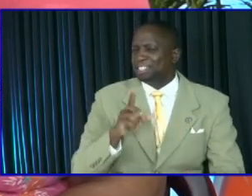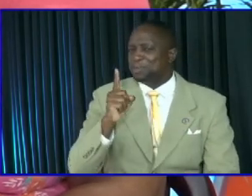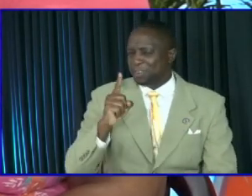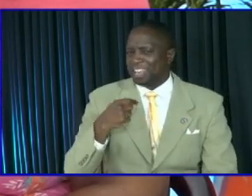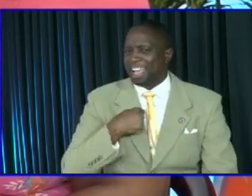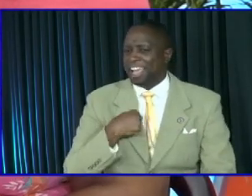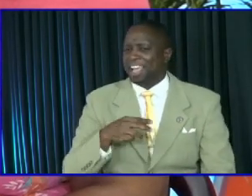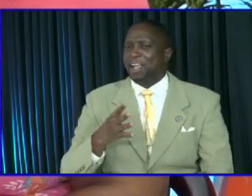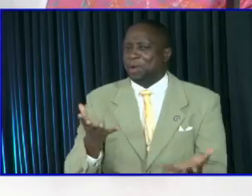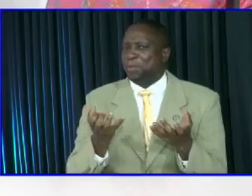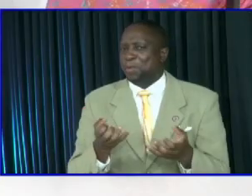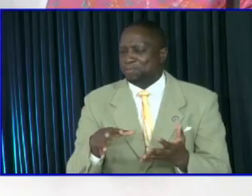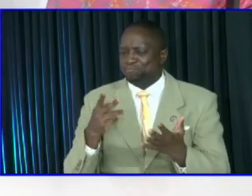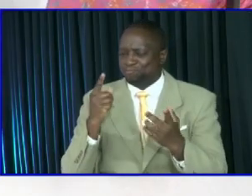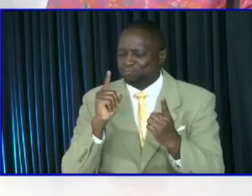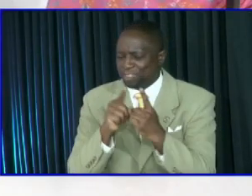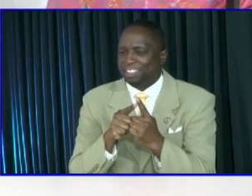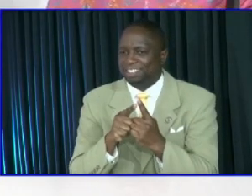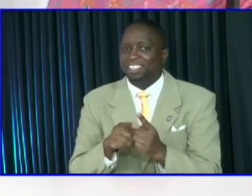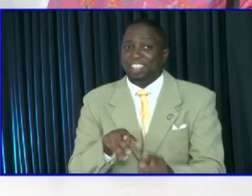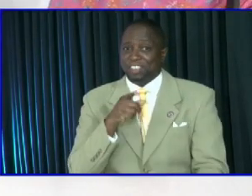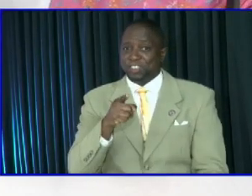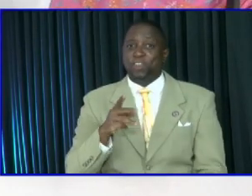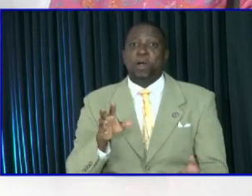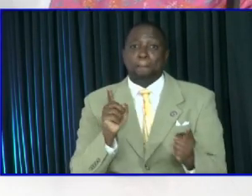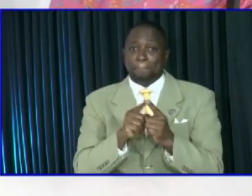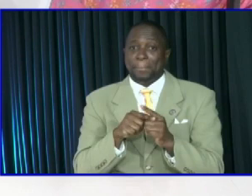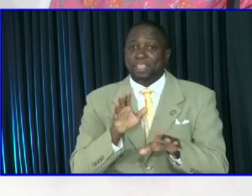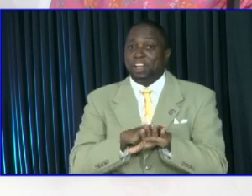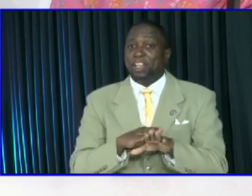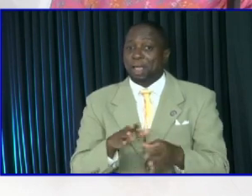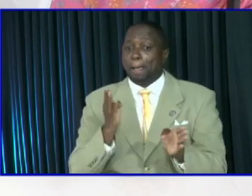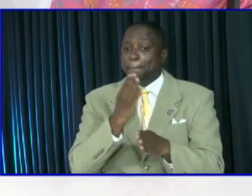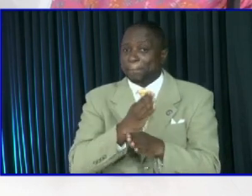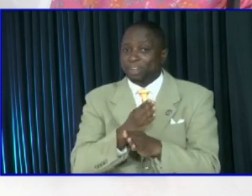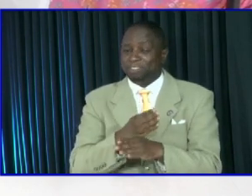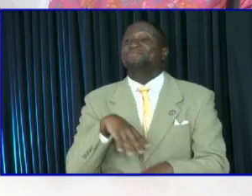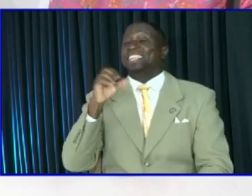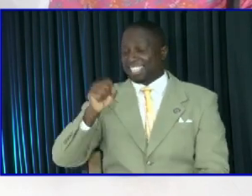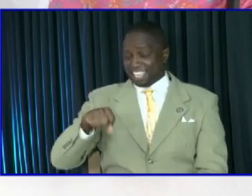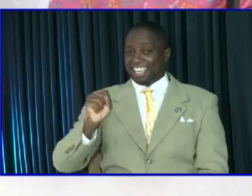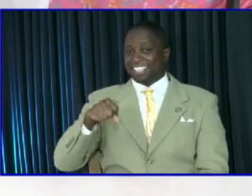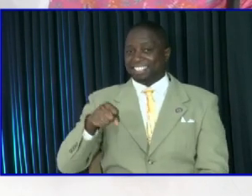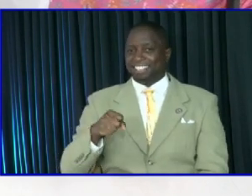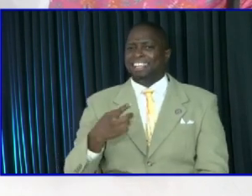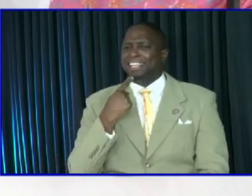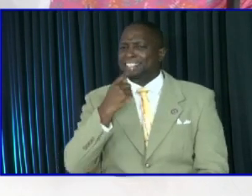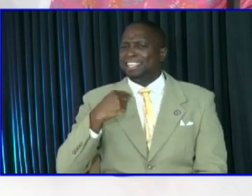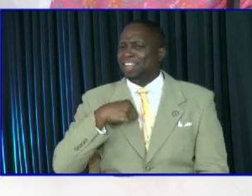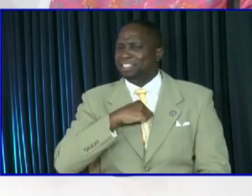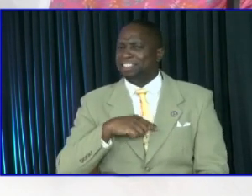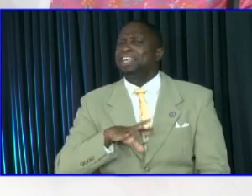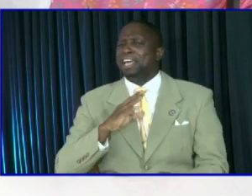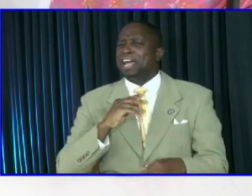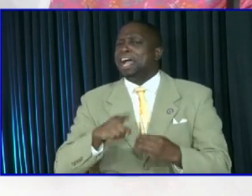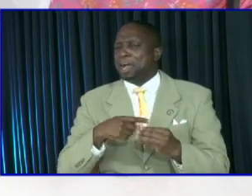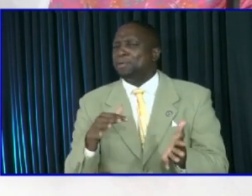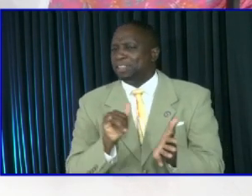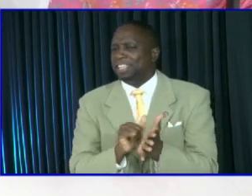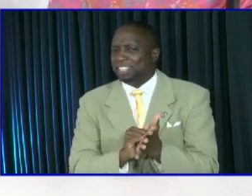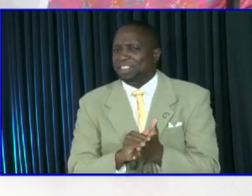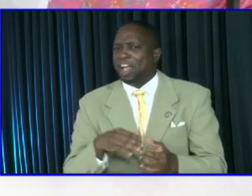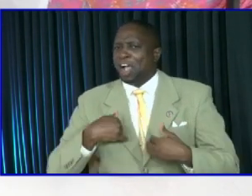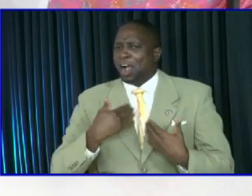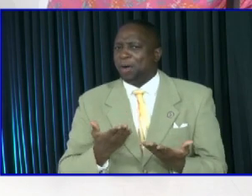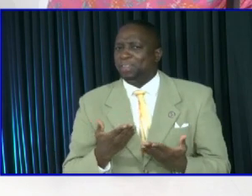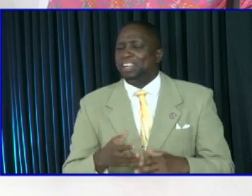met on a bus? Yes, we did. Come, tell us about the meeting on the bus, how that love struck up, you know,